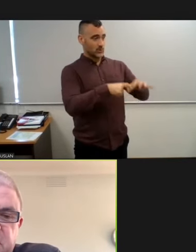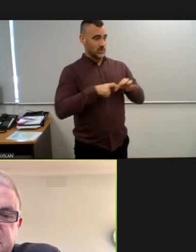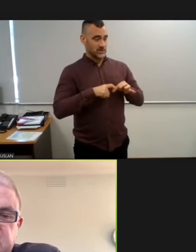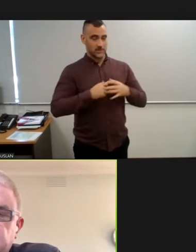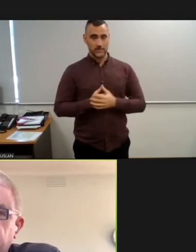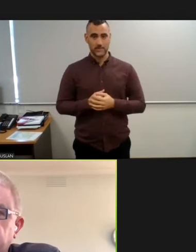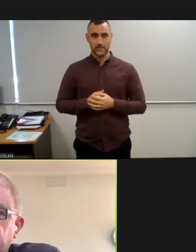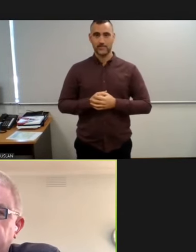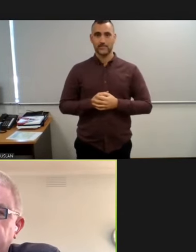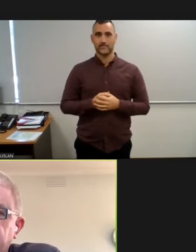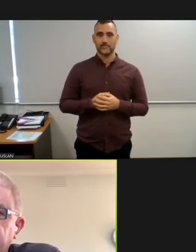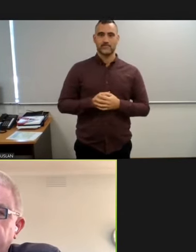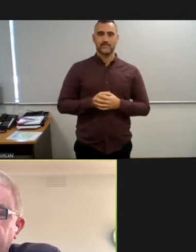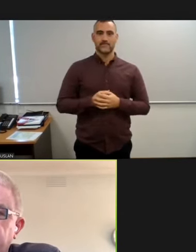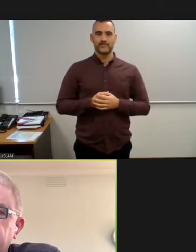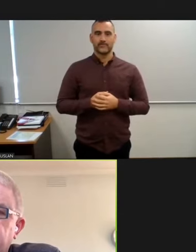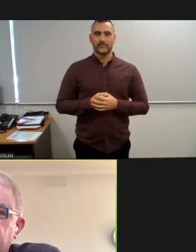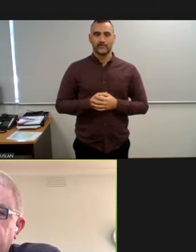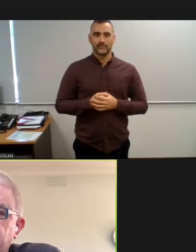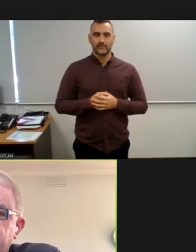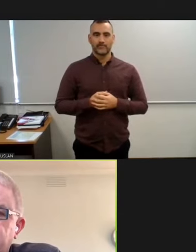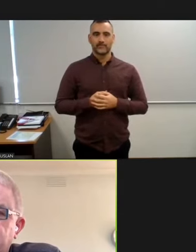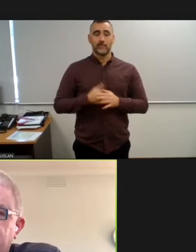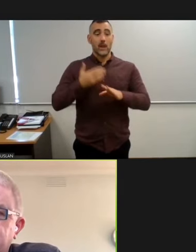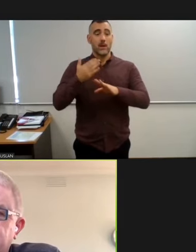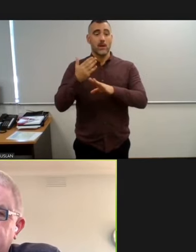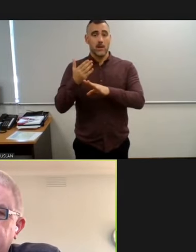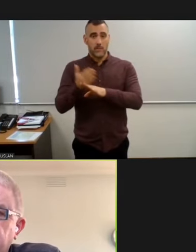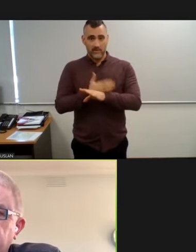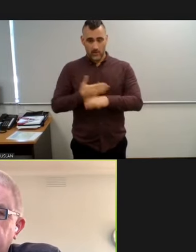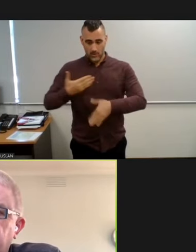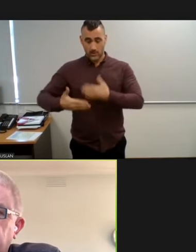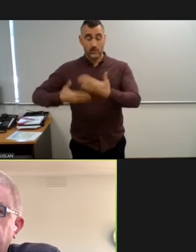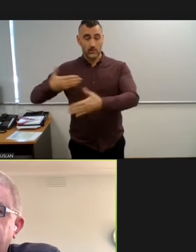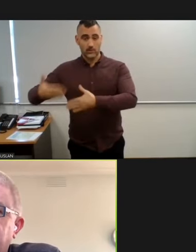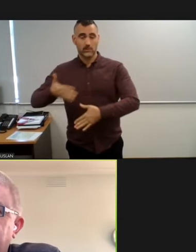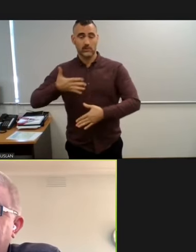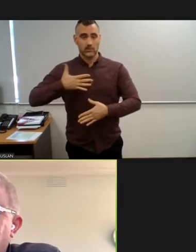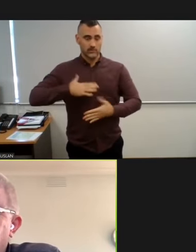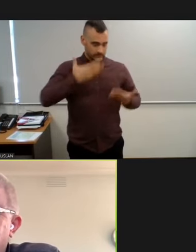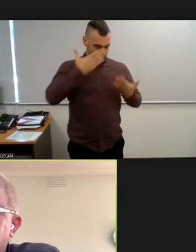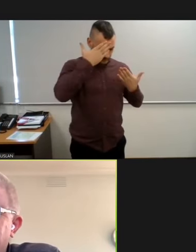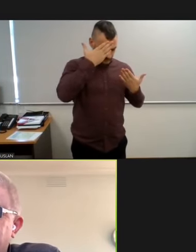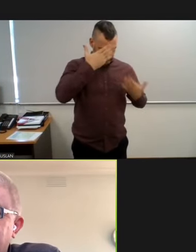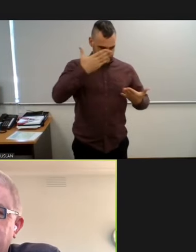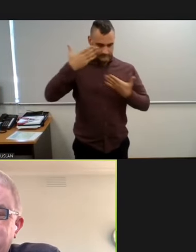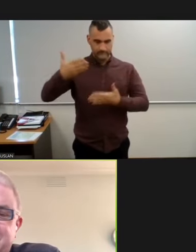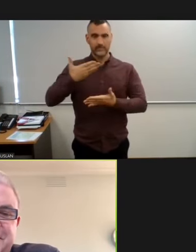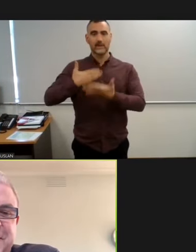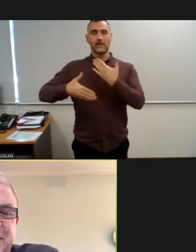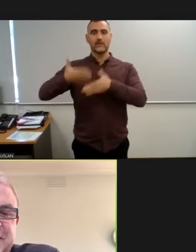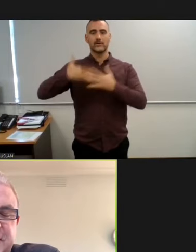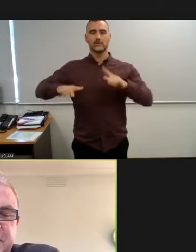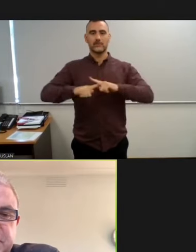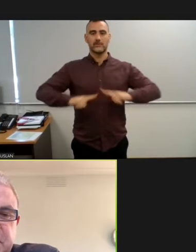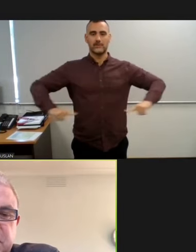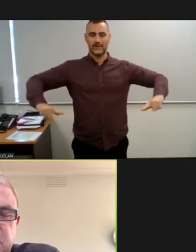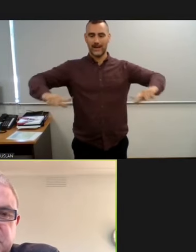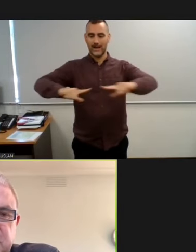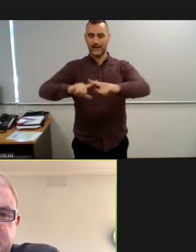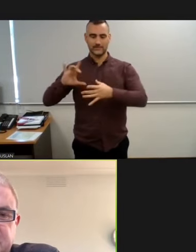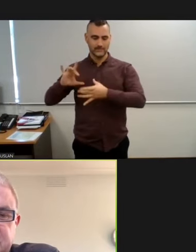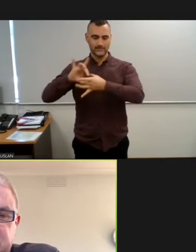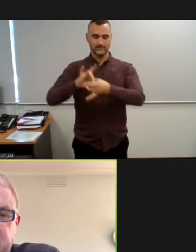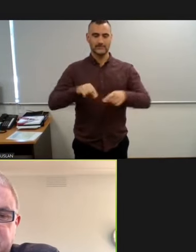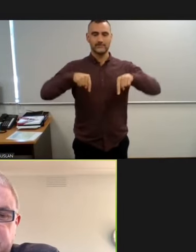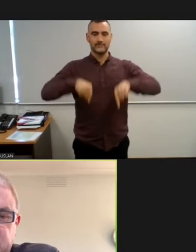and my colleagues, acknowledging the traditional owners of the country that people are meeting on all across Victoria, and